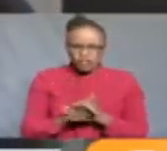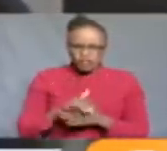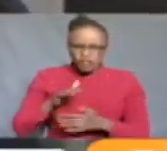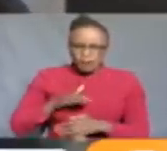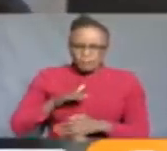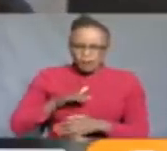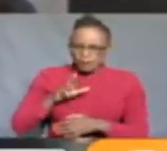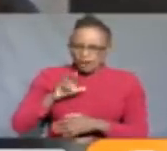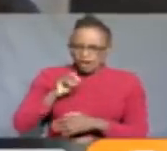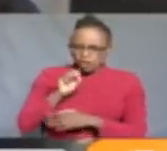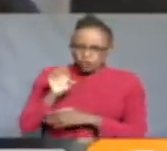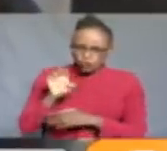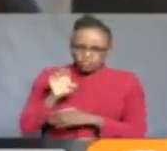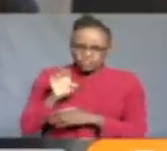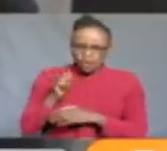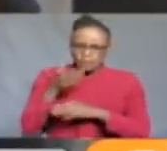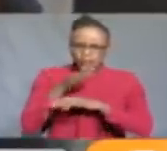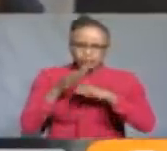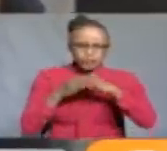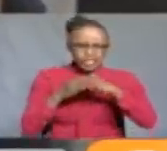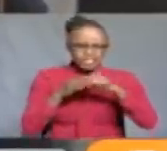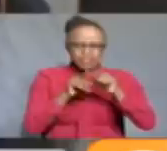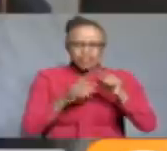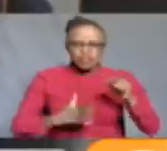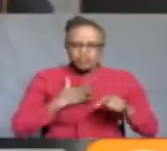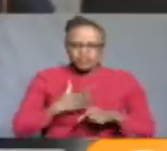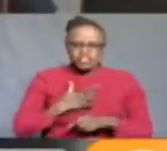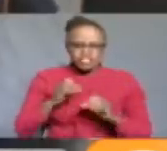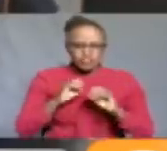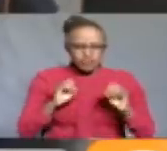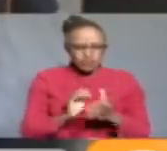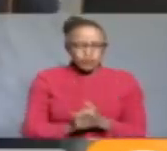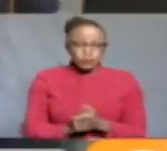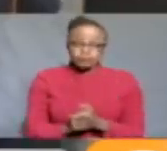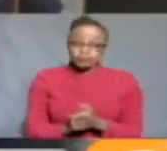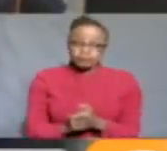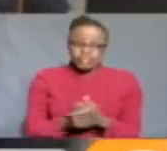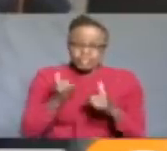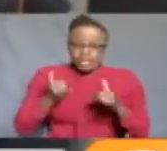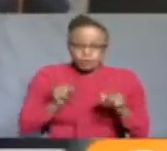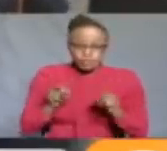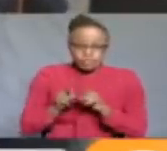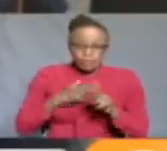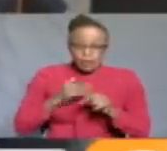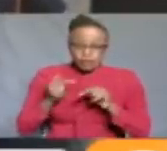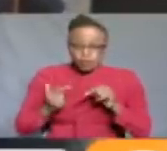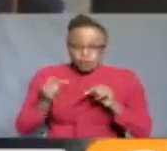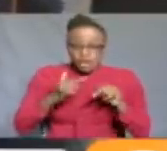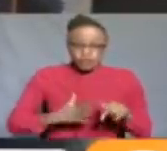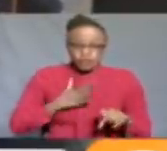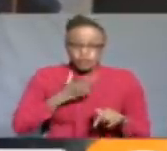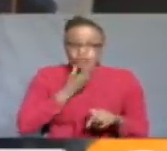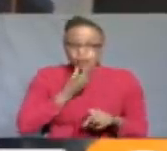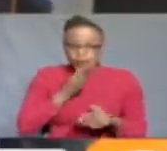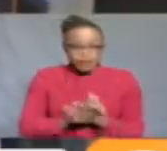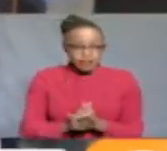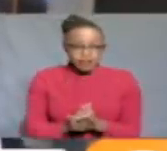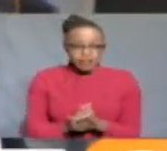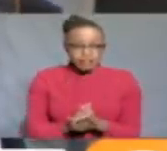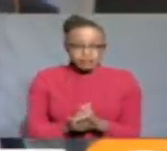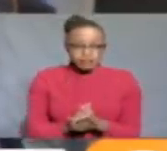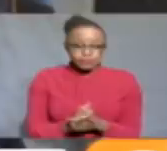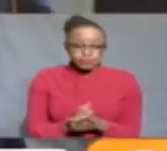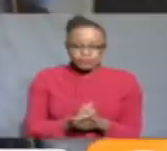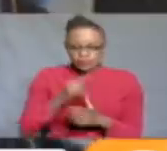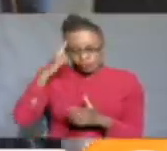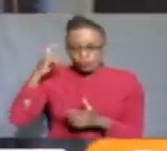Rosa back to life. He didn't even visit. Wouldn't even allow my sister to visit with her mother. Can